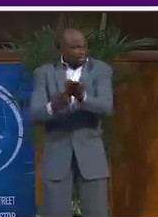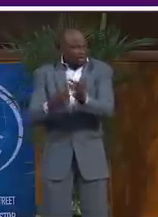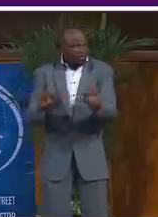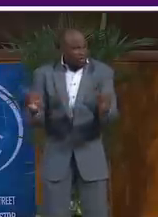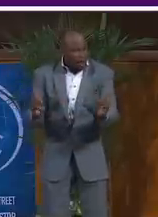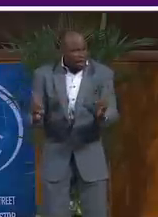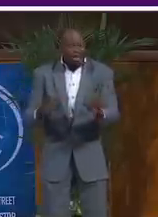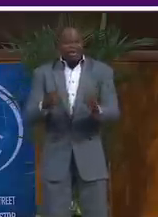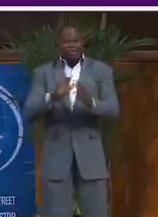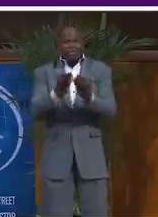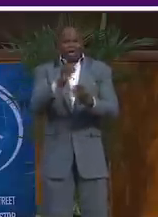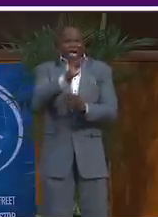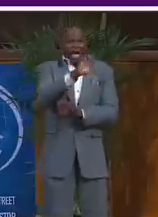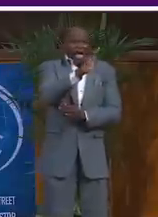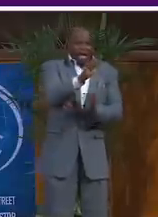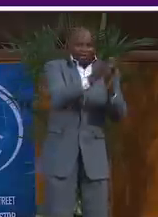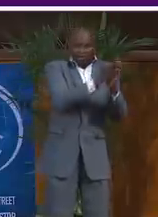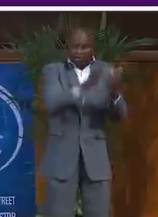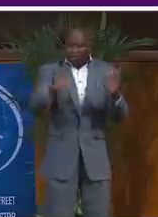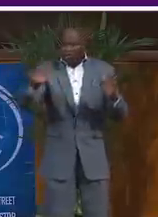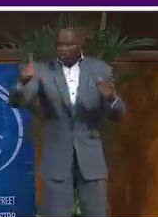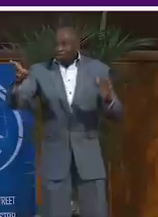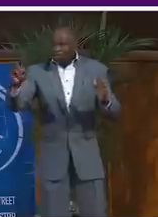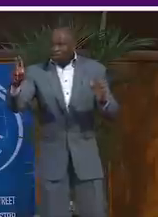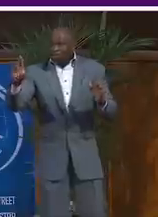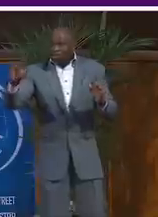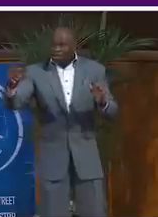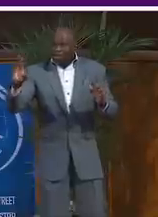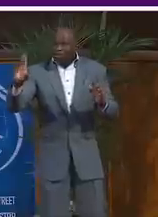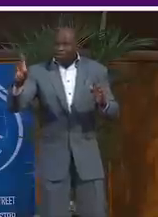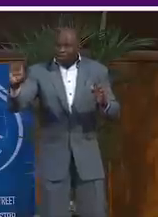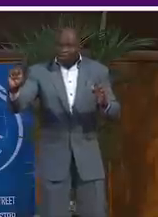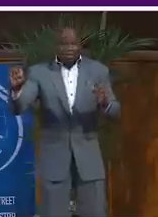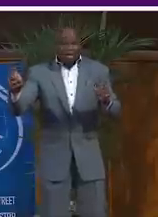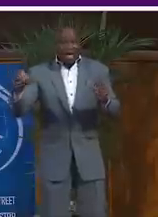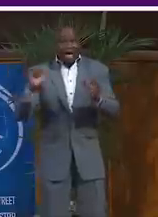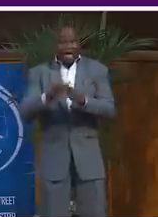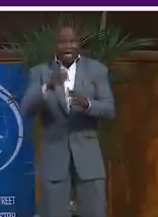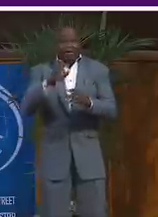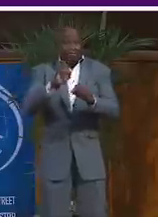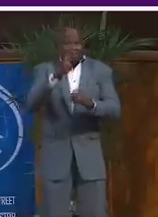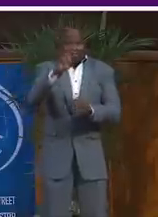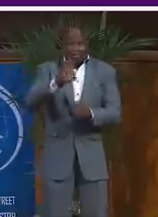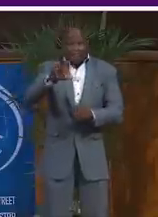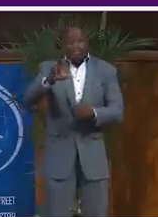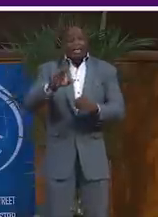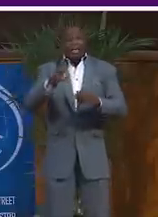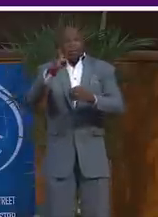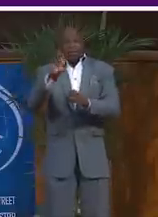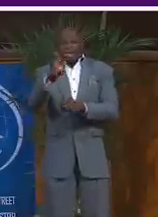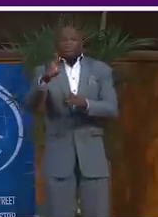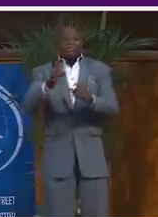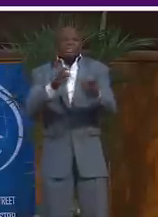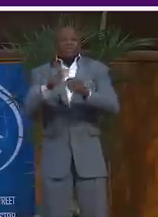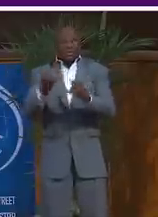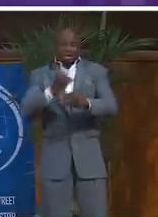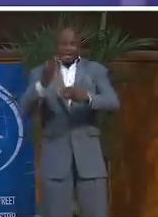Acts through Jude. And then Revelation deals with the consummation of